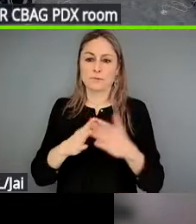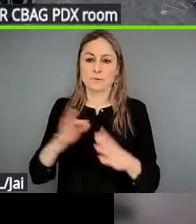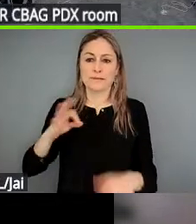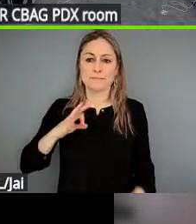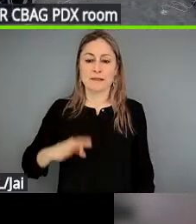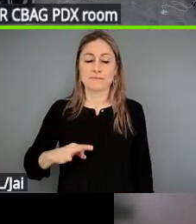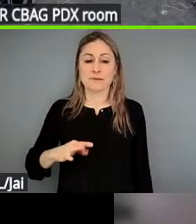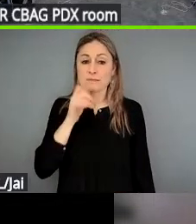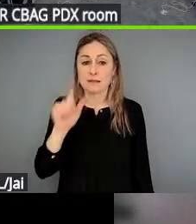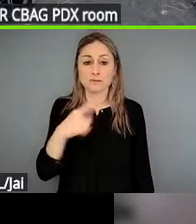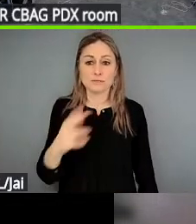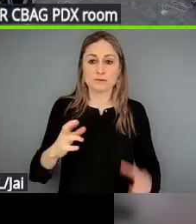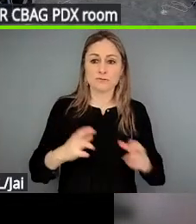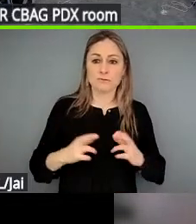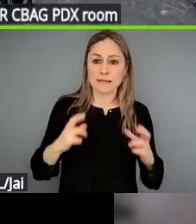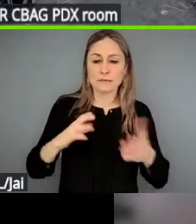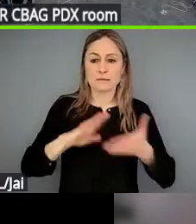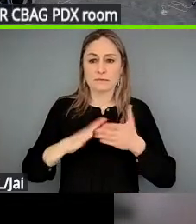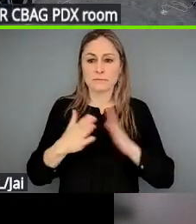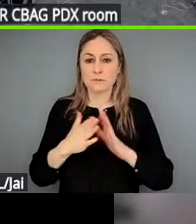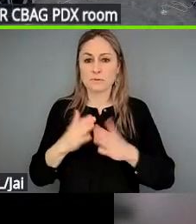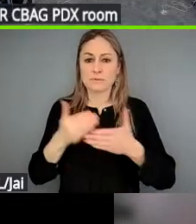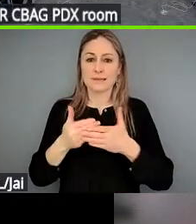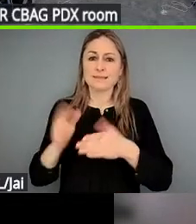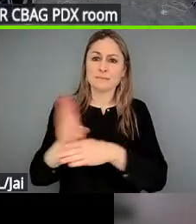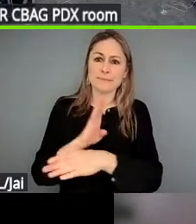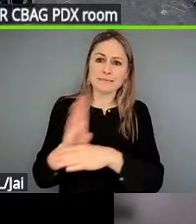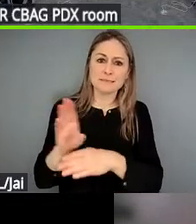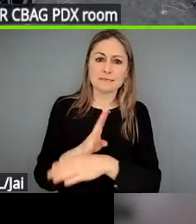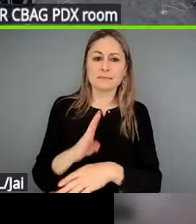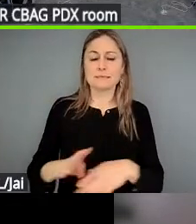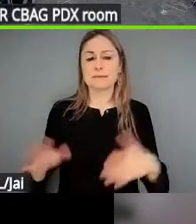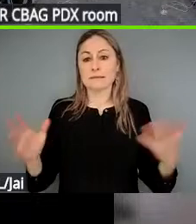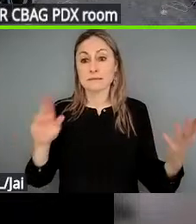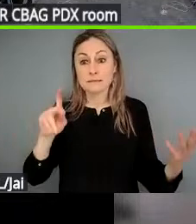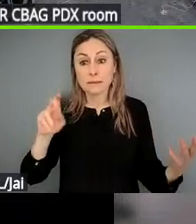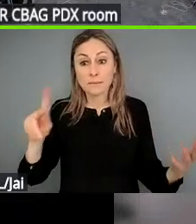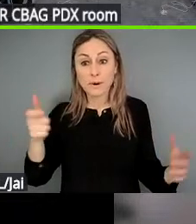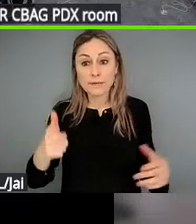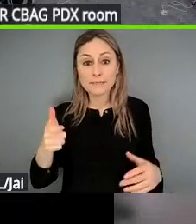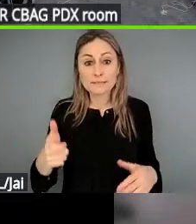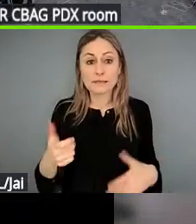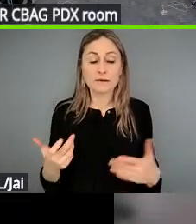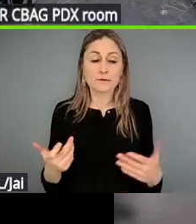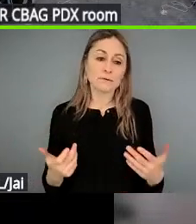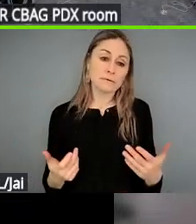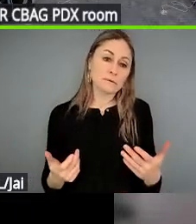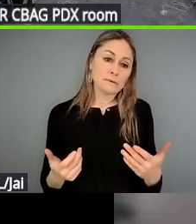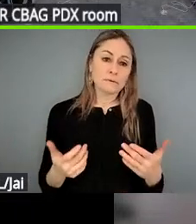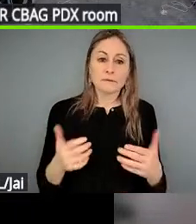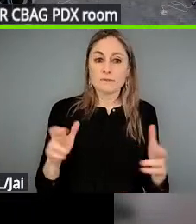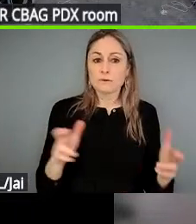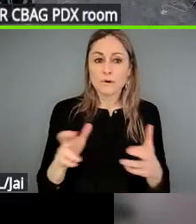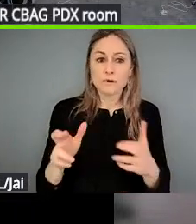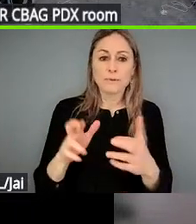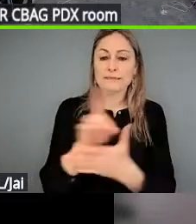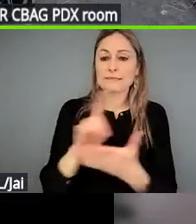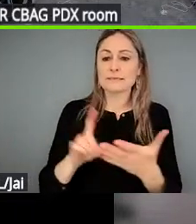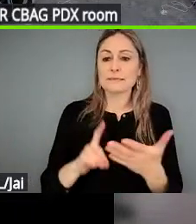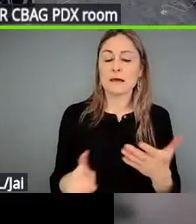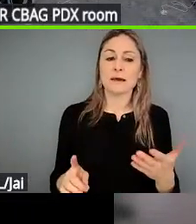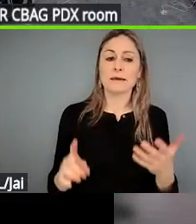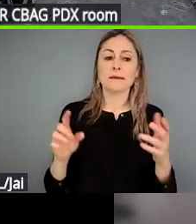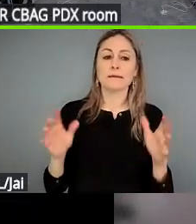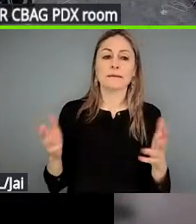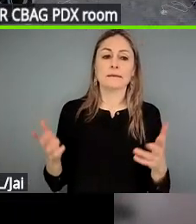the residential community nearby, it's also the businesses. It's the park itself, the way the roadway design could